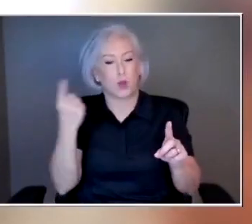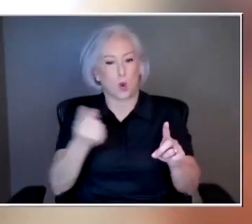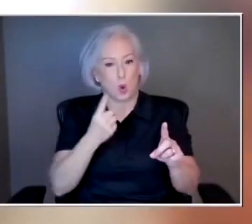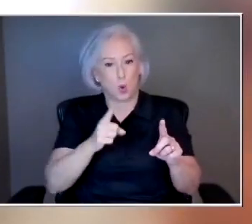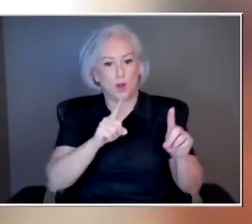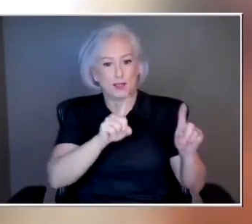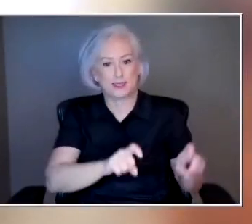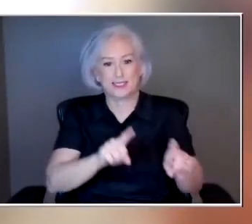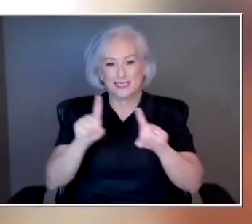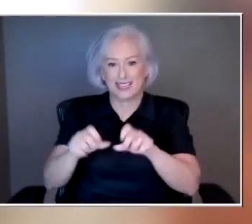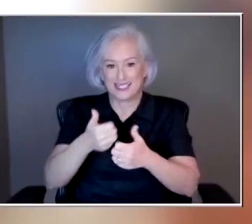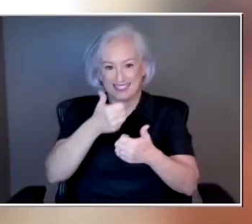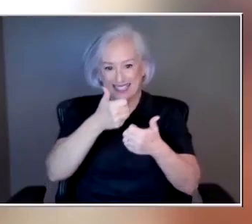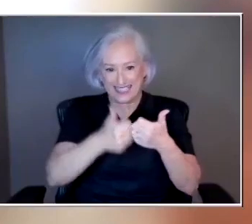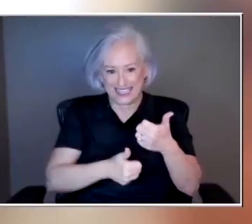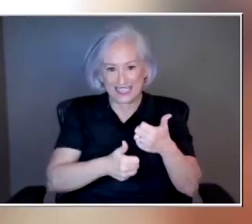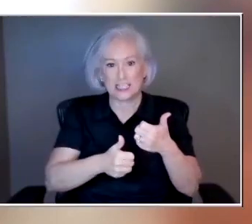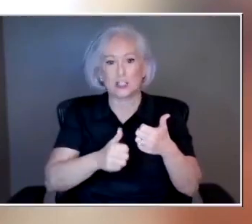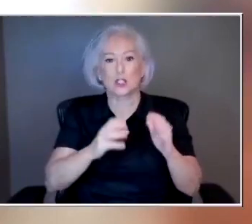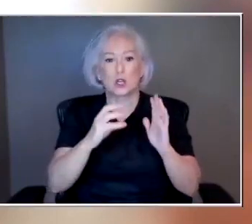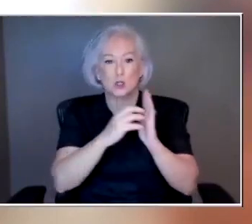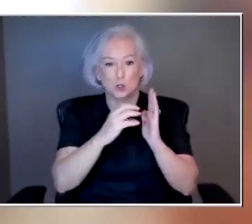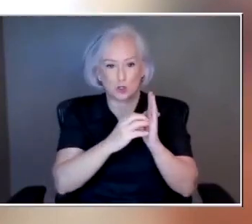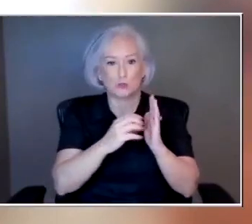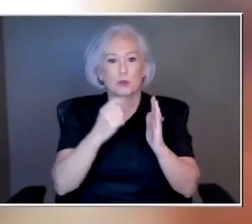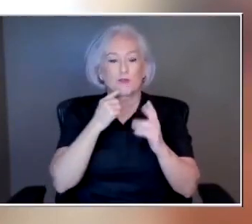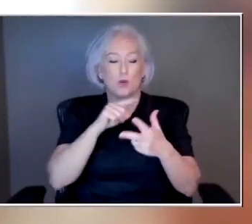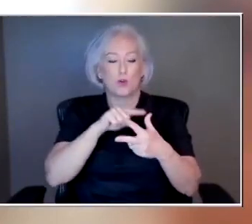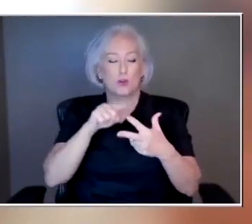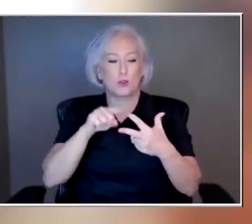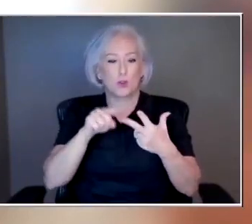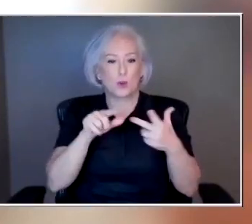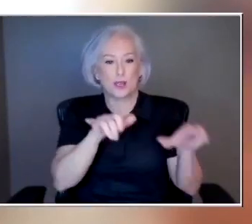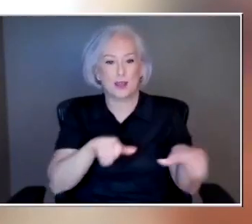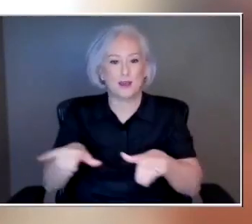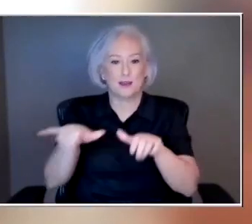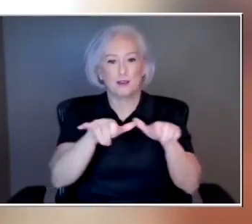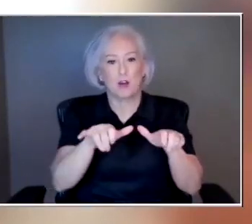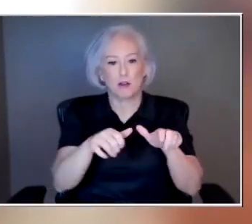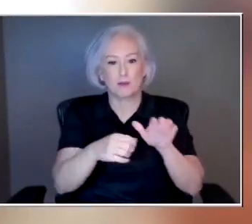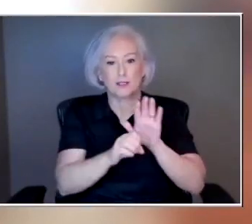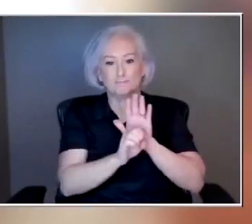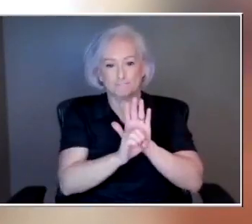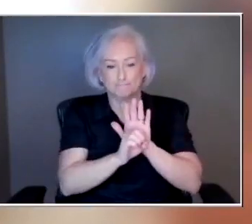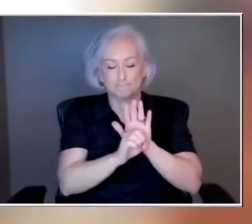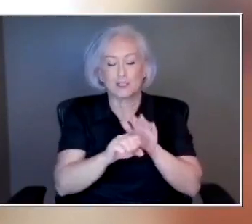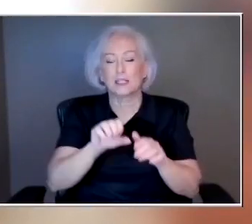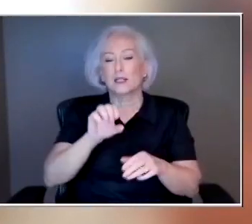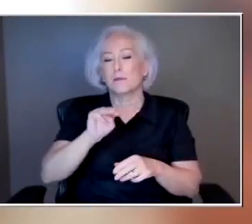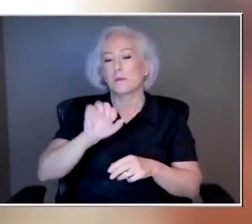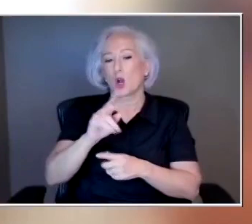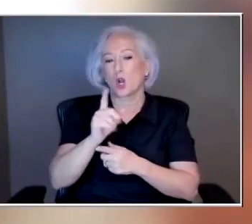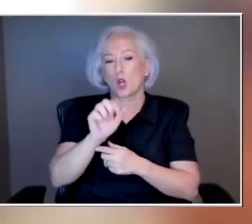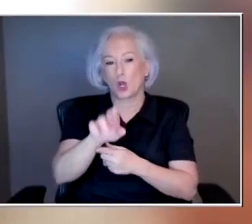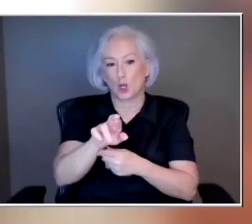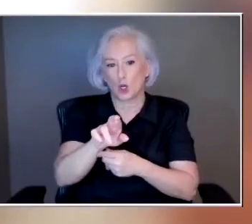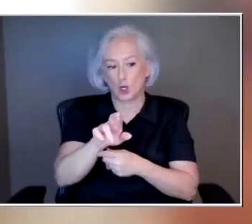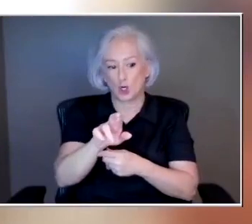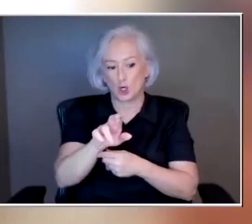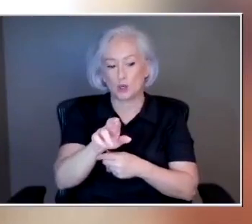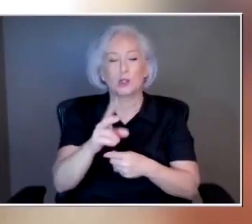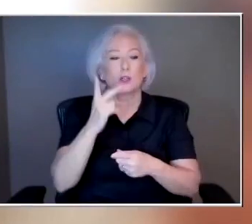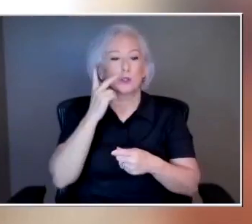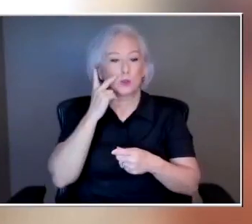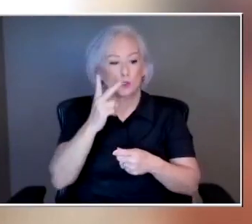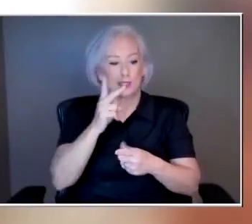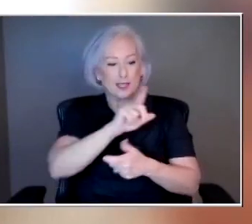tumors, test them for the 3 common markers that the breast cancer cells express to ensure that we're able to tailor the